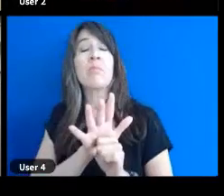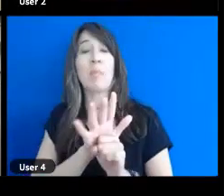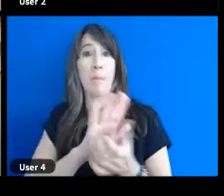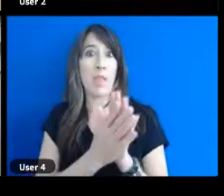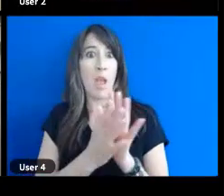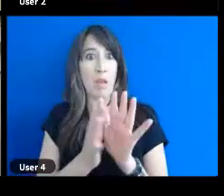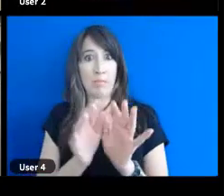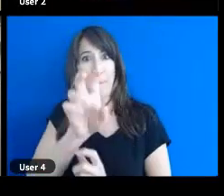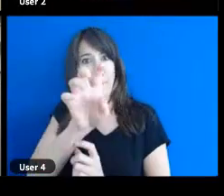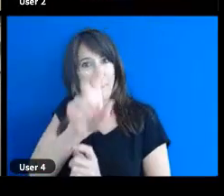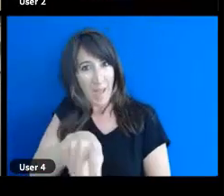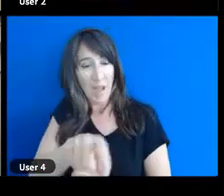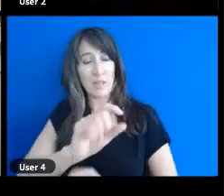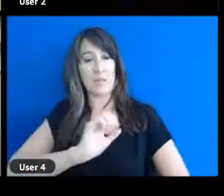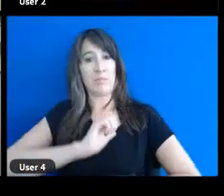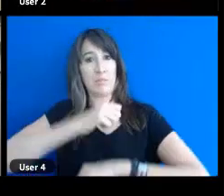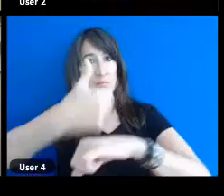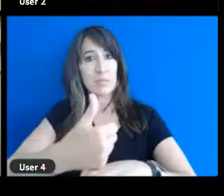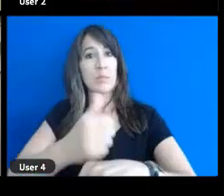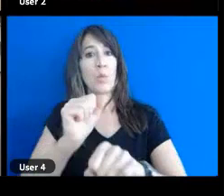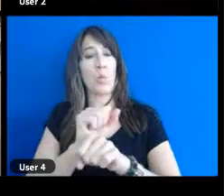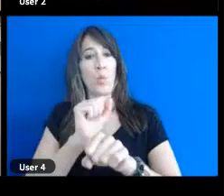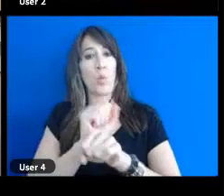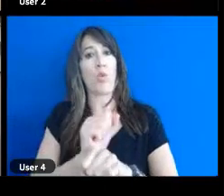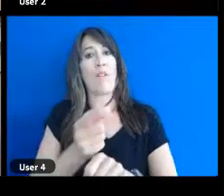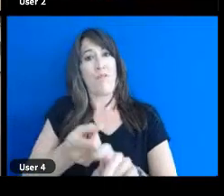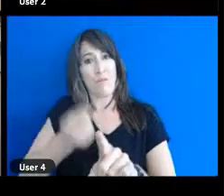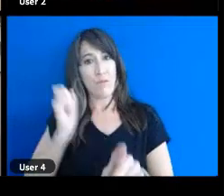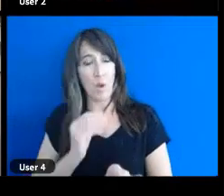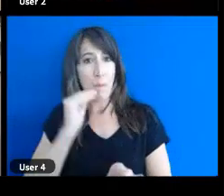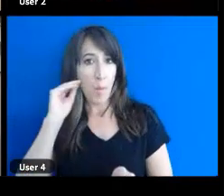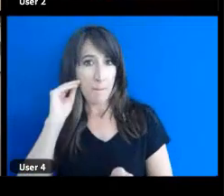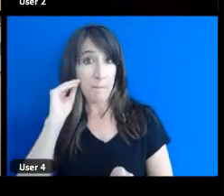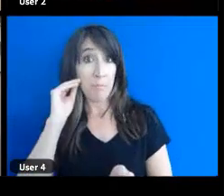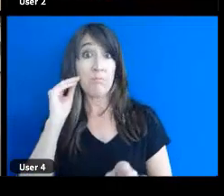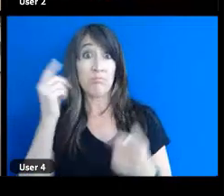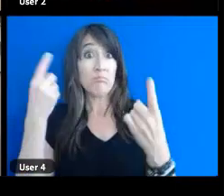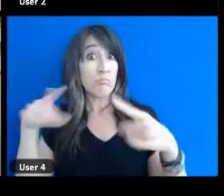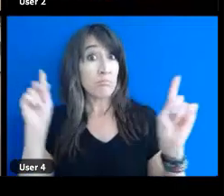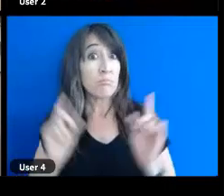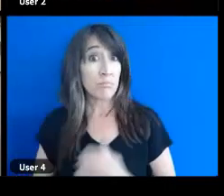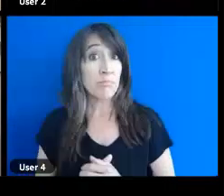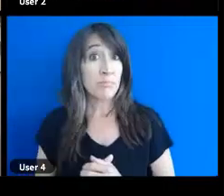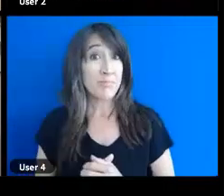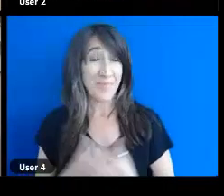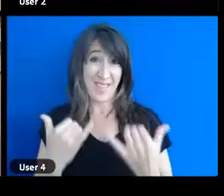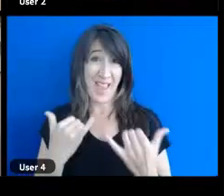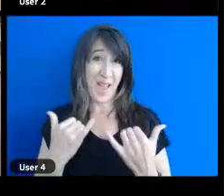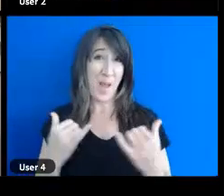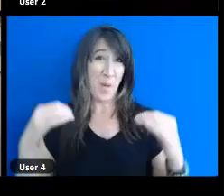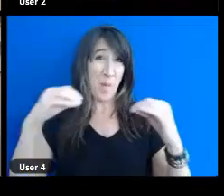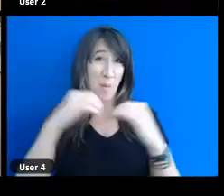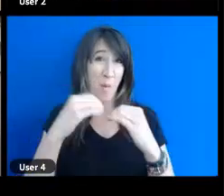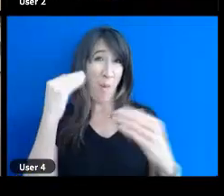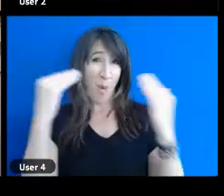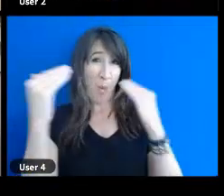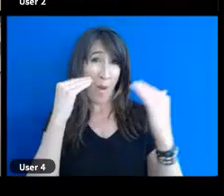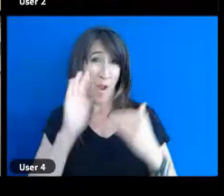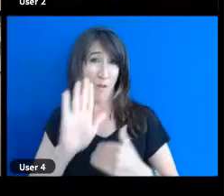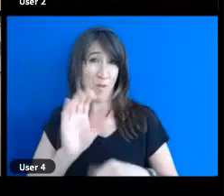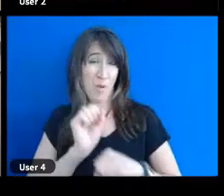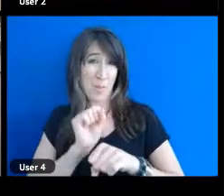it became an imperative, and so employers were able to make it happen. You're probably much more aware